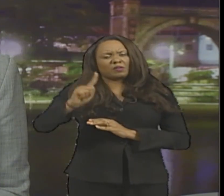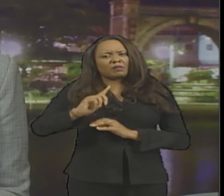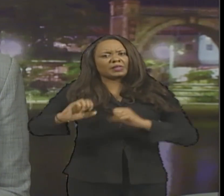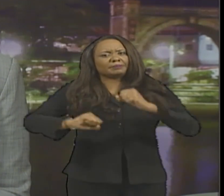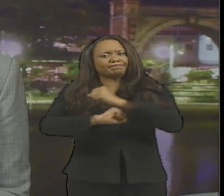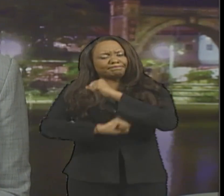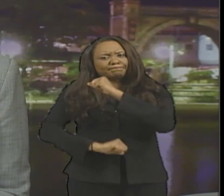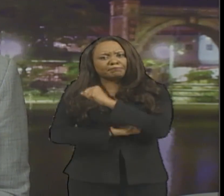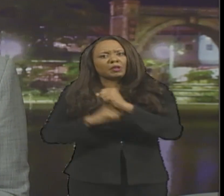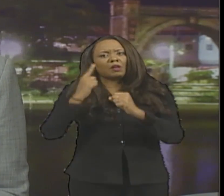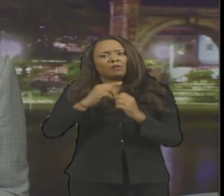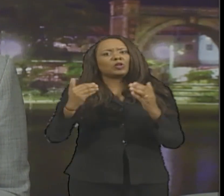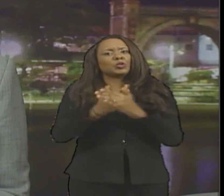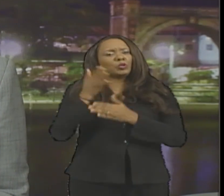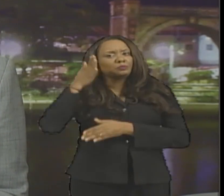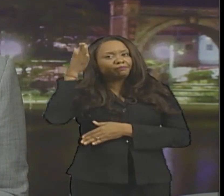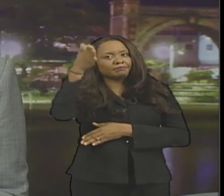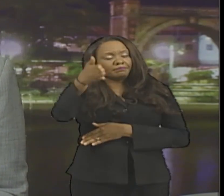21st century.